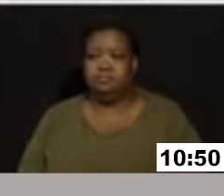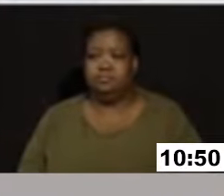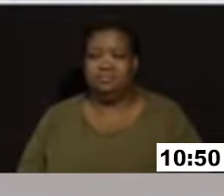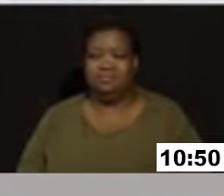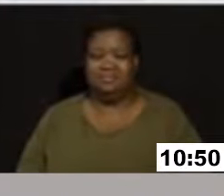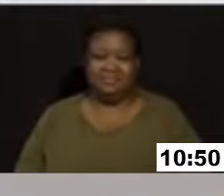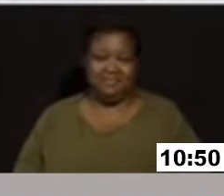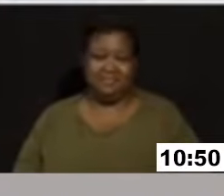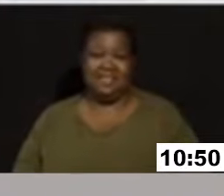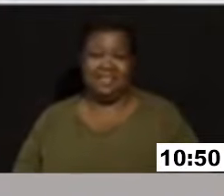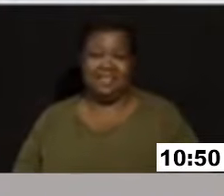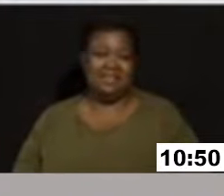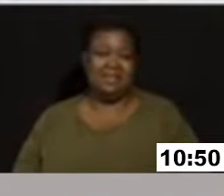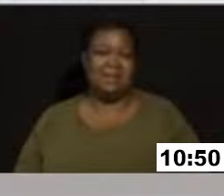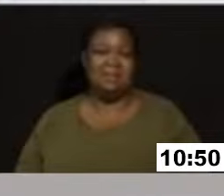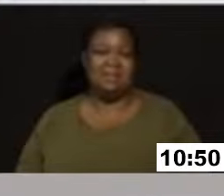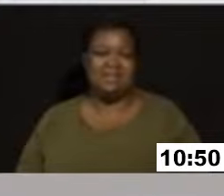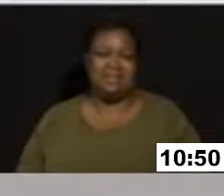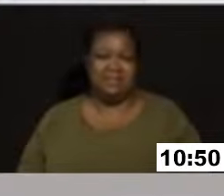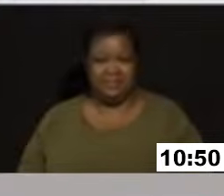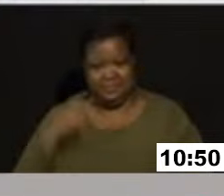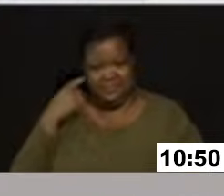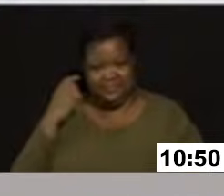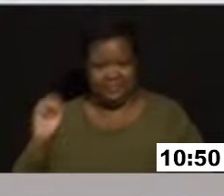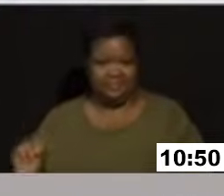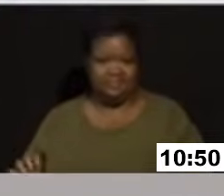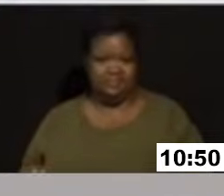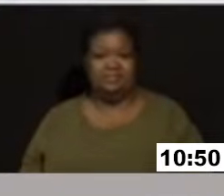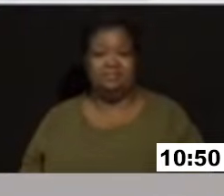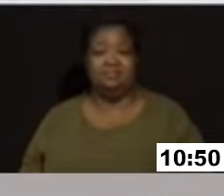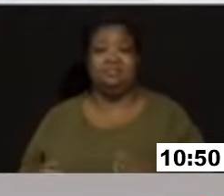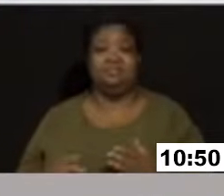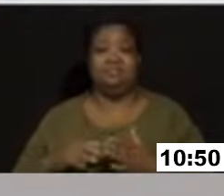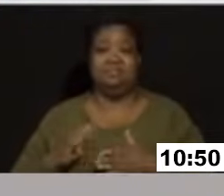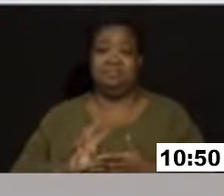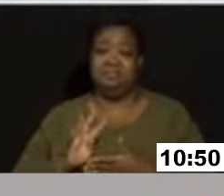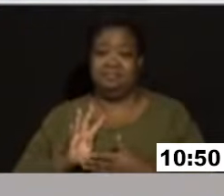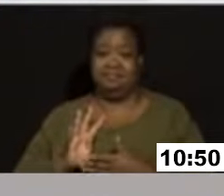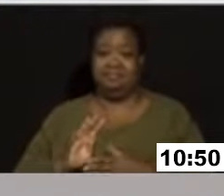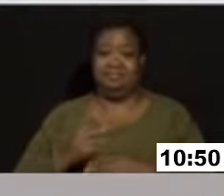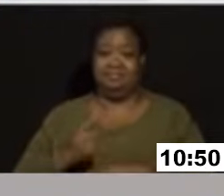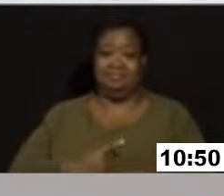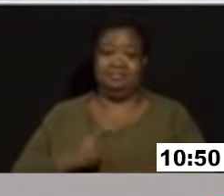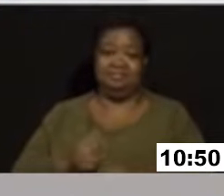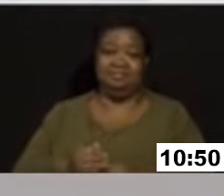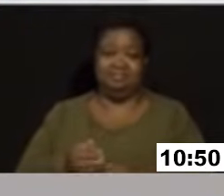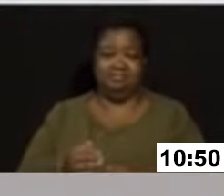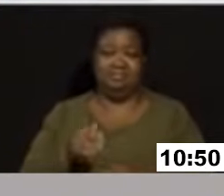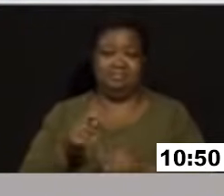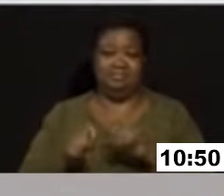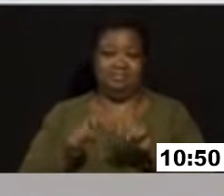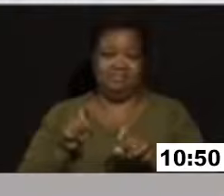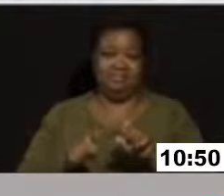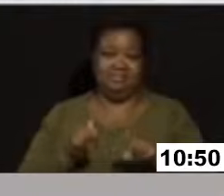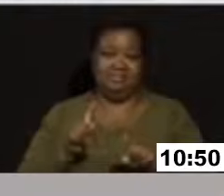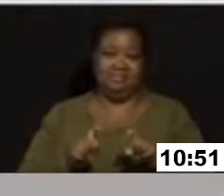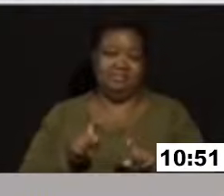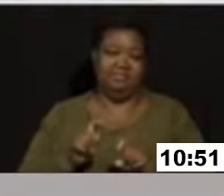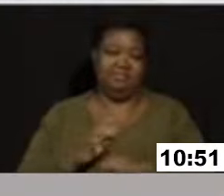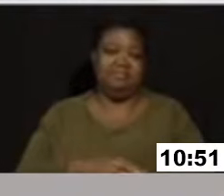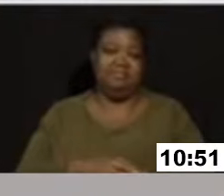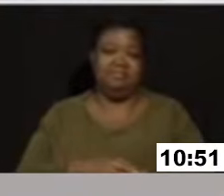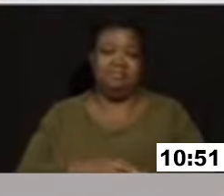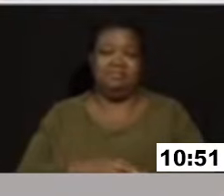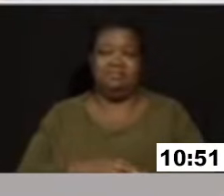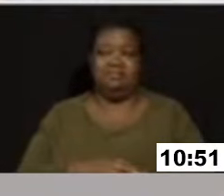Chair would think 14 days would be a reasonable period for cross-examination to happen, but